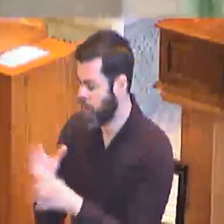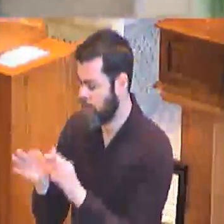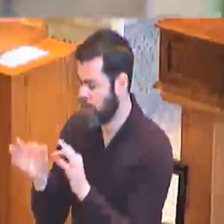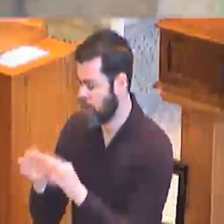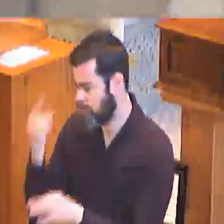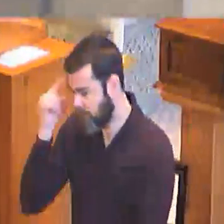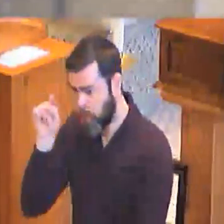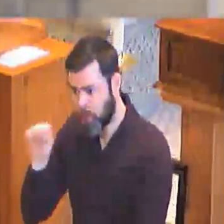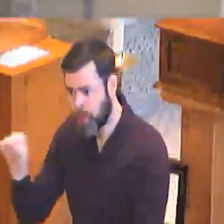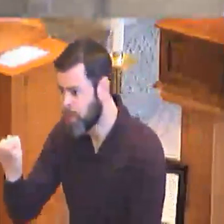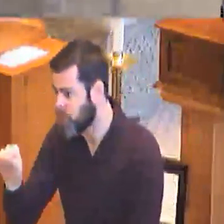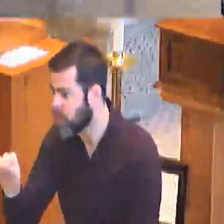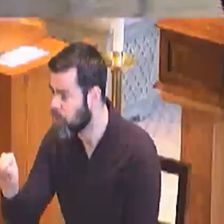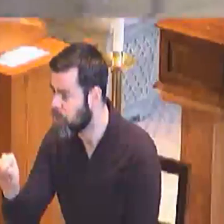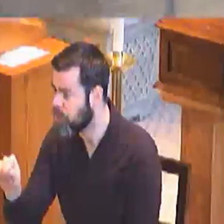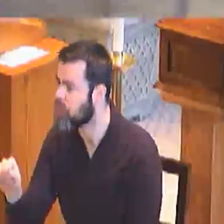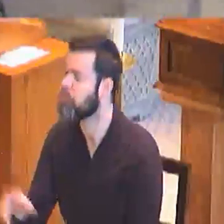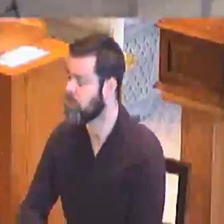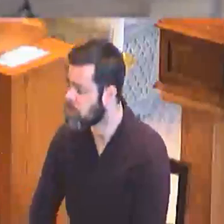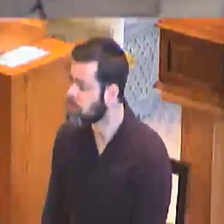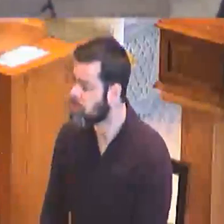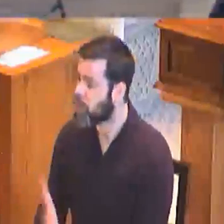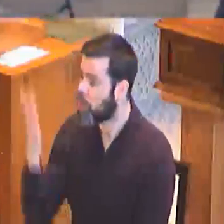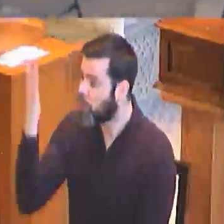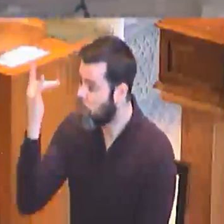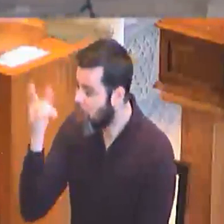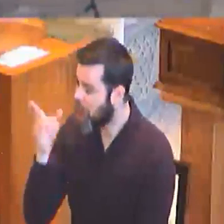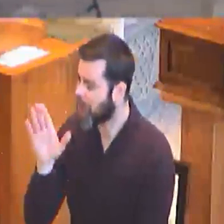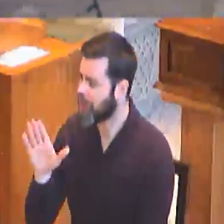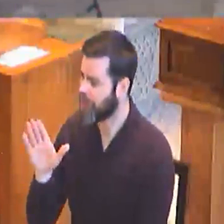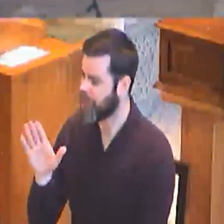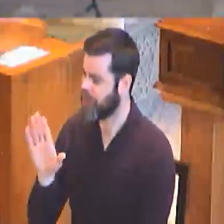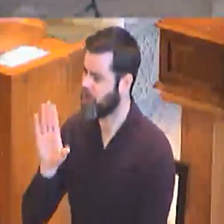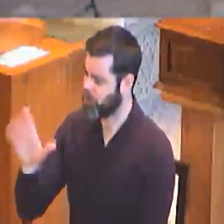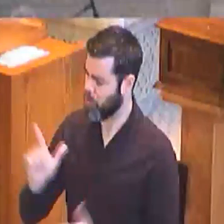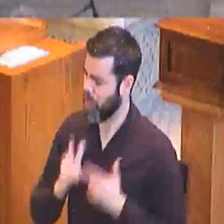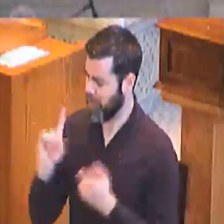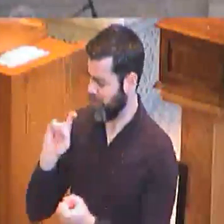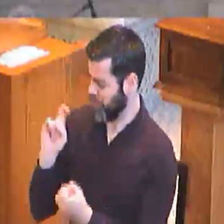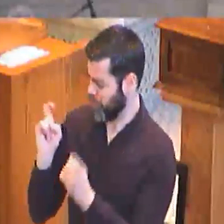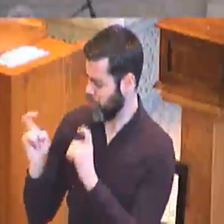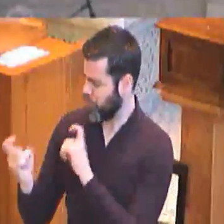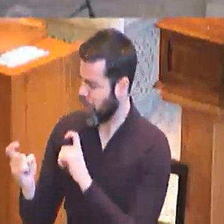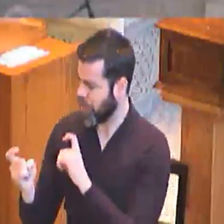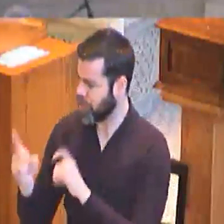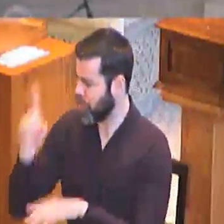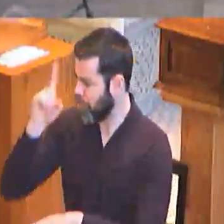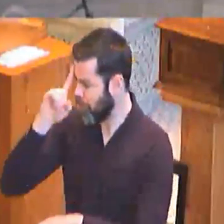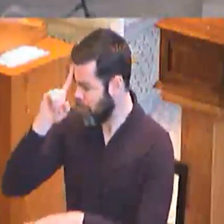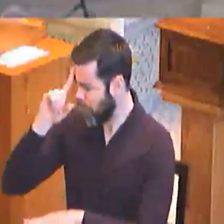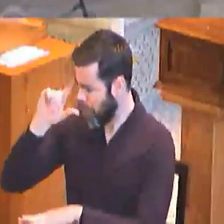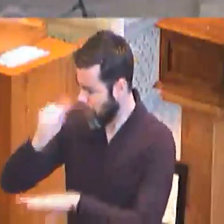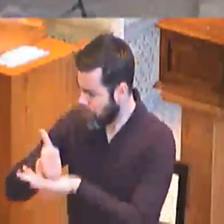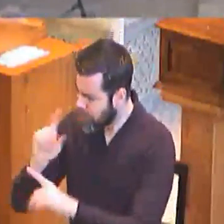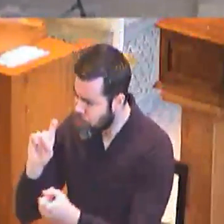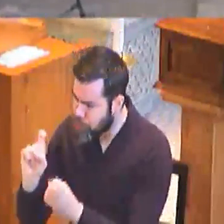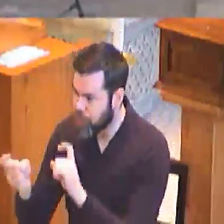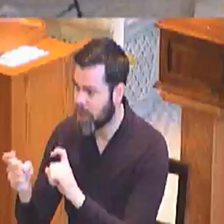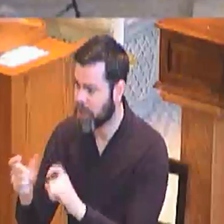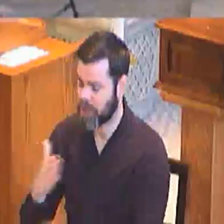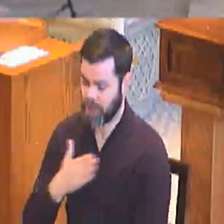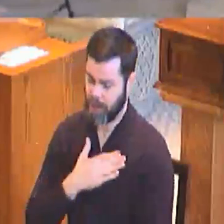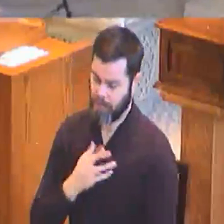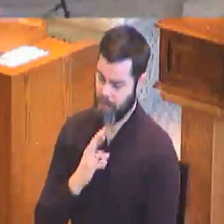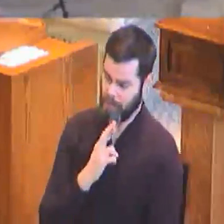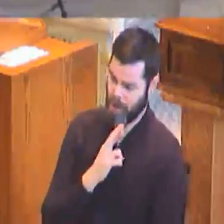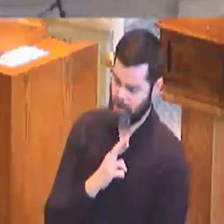thing for you to hear today because you are in a different place in consciousness. Or as my good friend Reverend Duke used